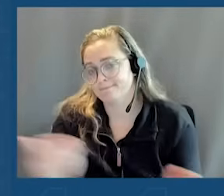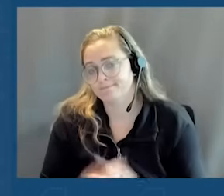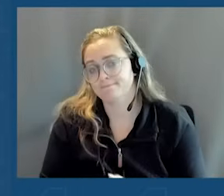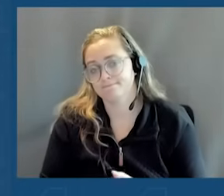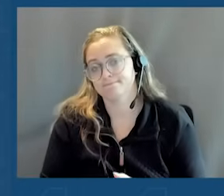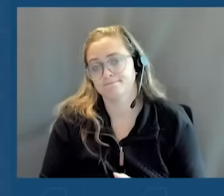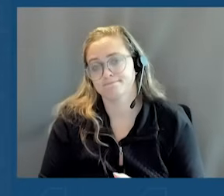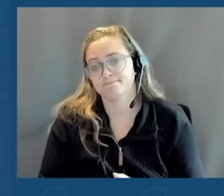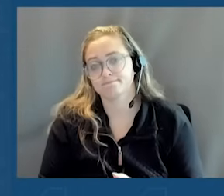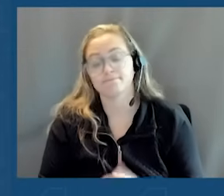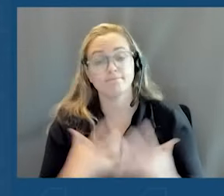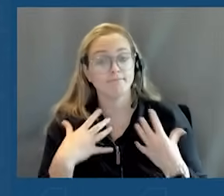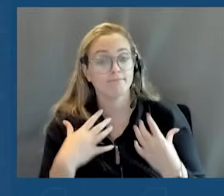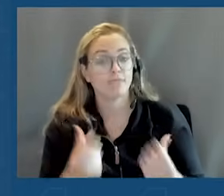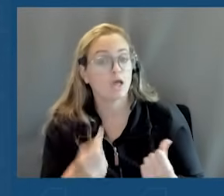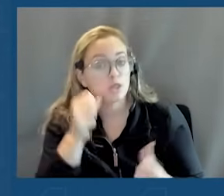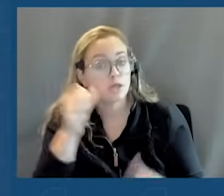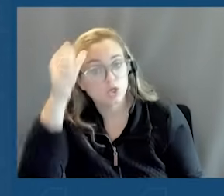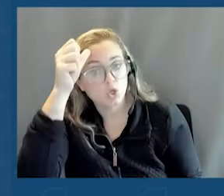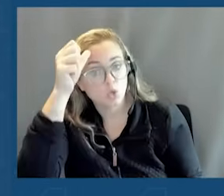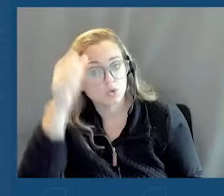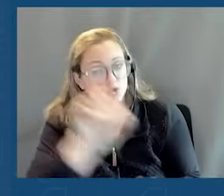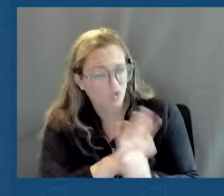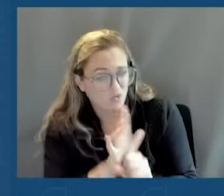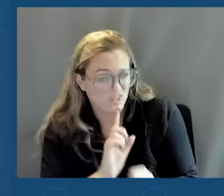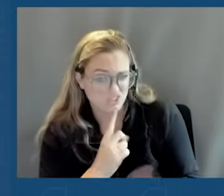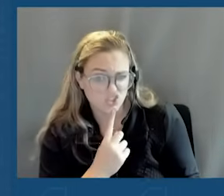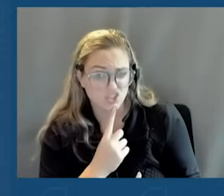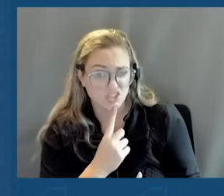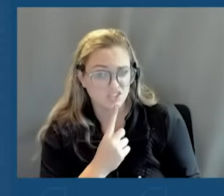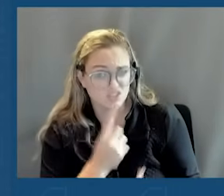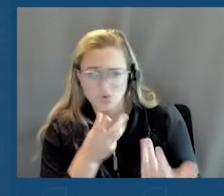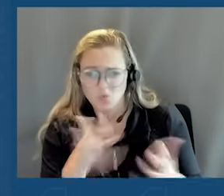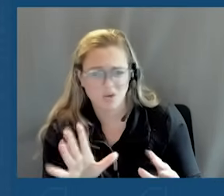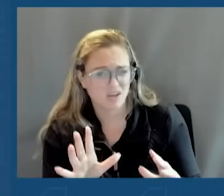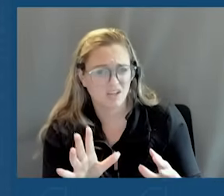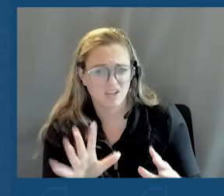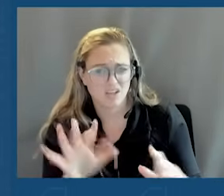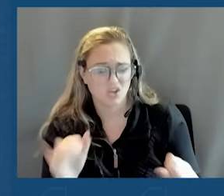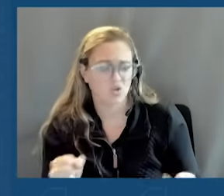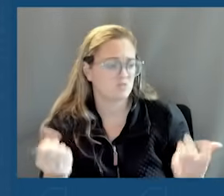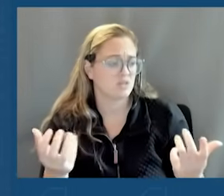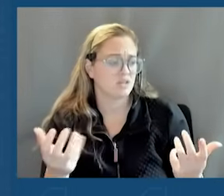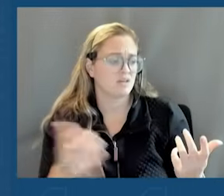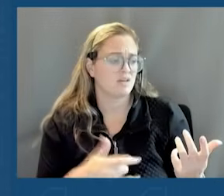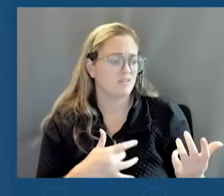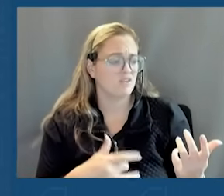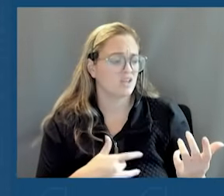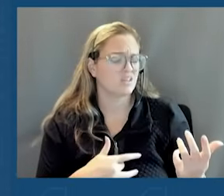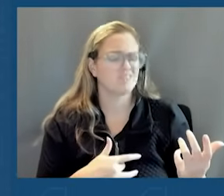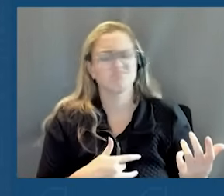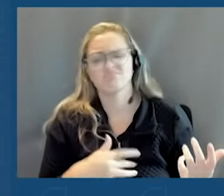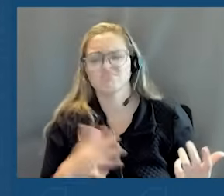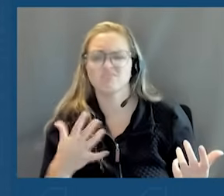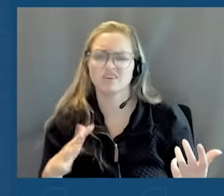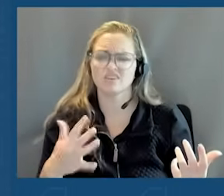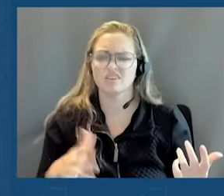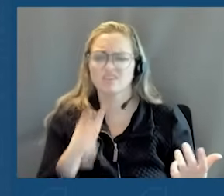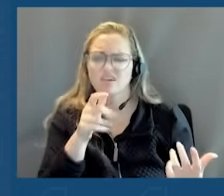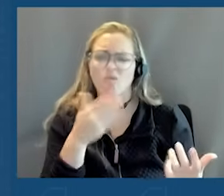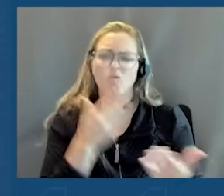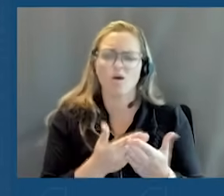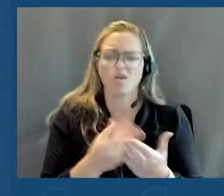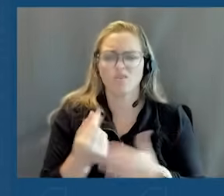for healthy adults, COVID is serious. You don't want to get it. And it could be the difference of just feeling kind of under the weather for a couple of days or